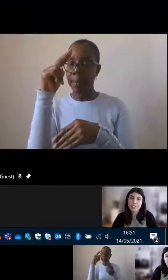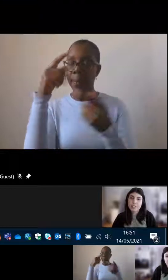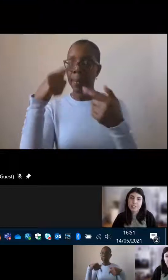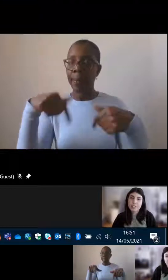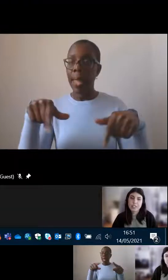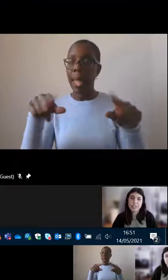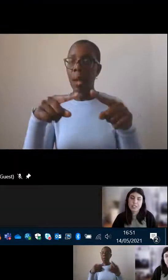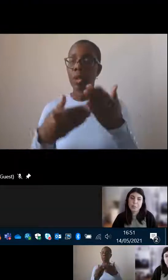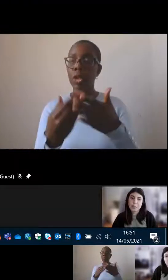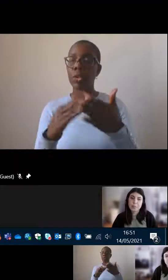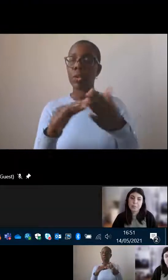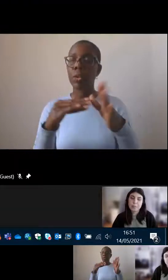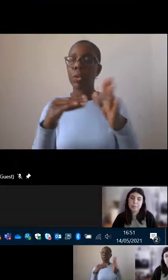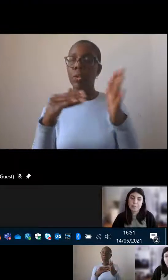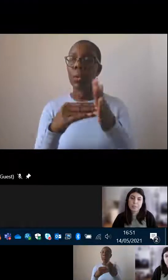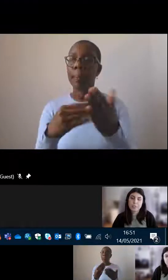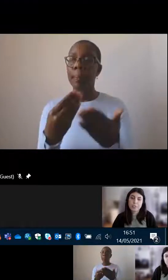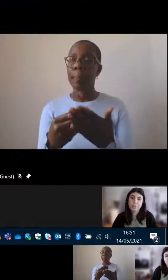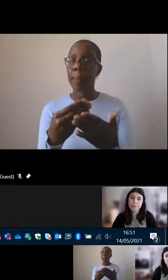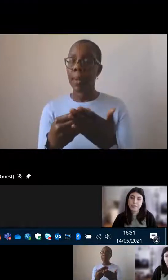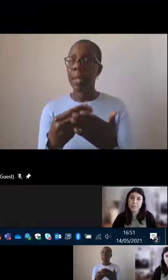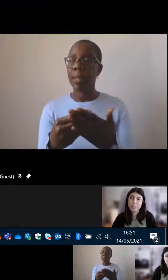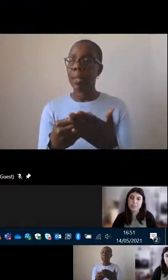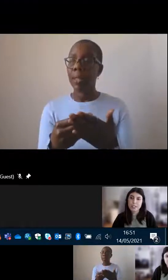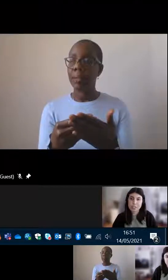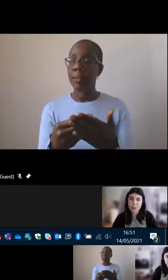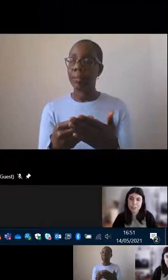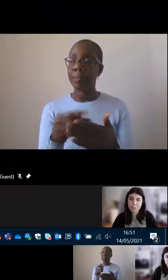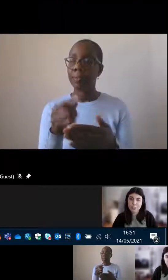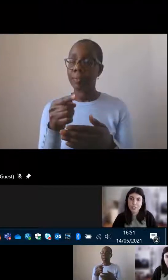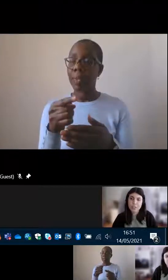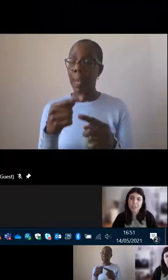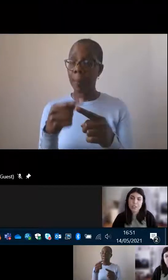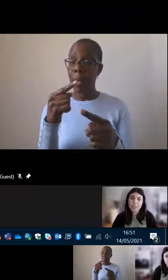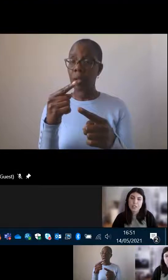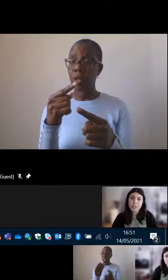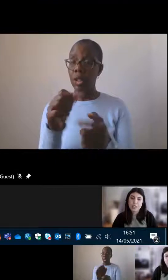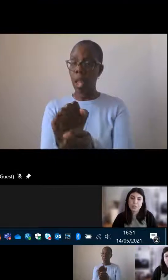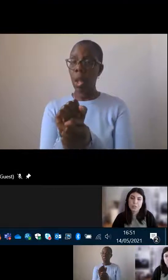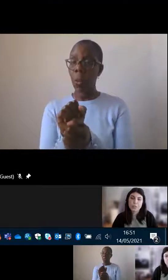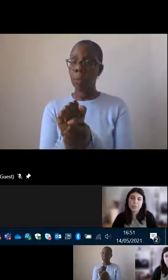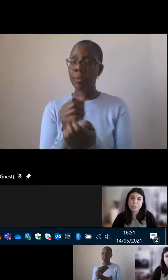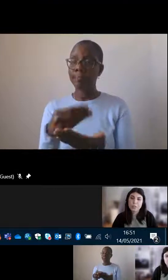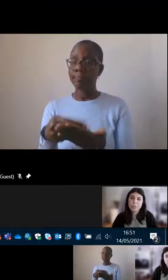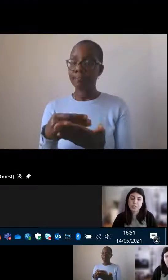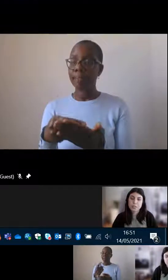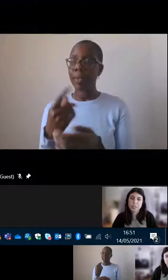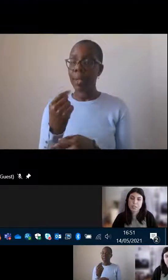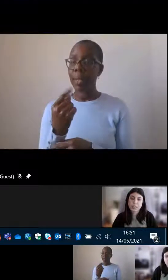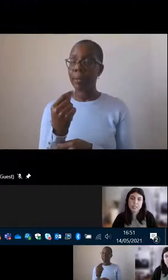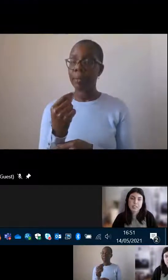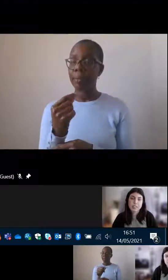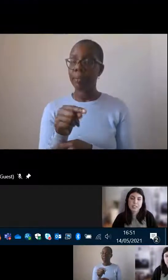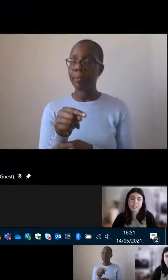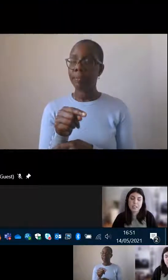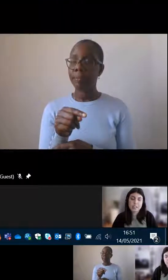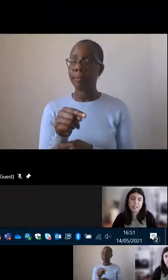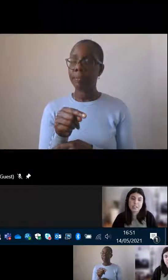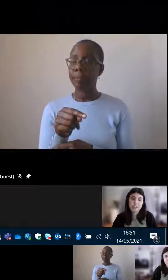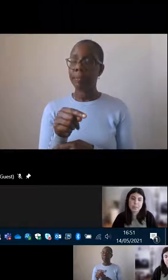a service that they do offer emergency loans. They also really good